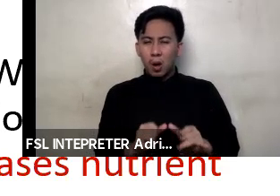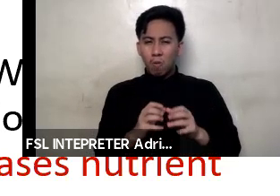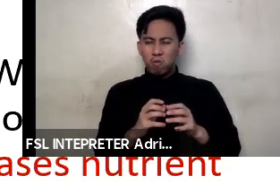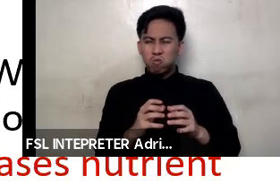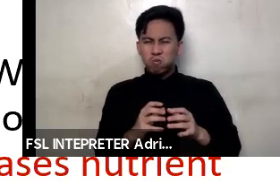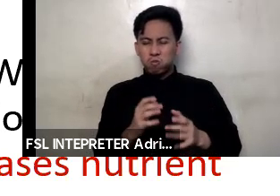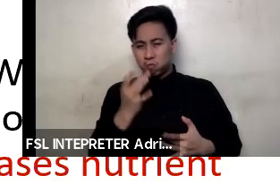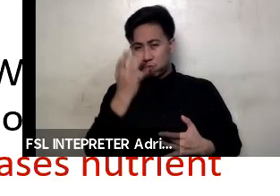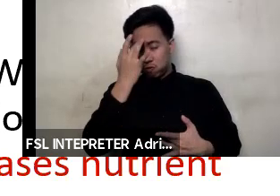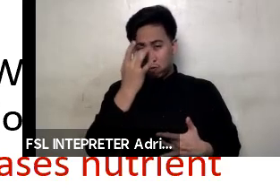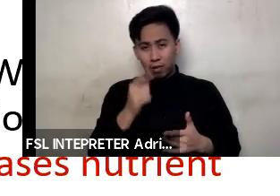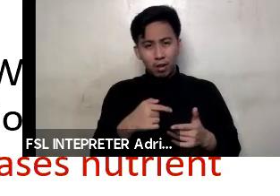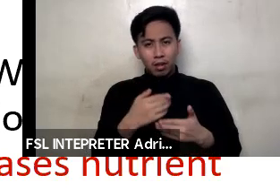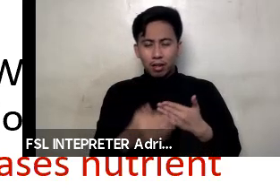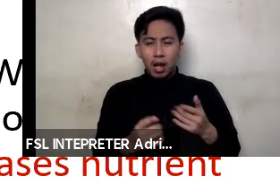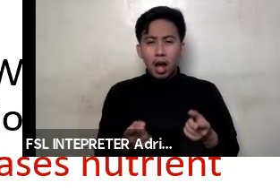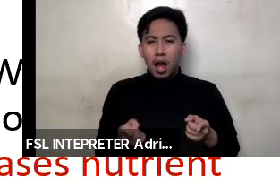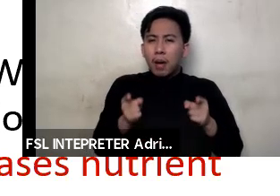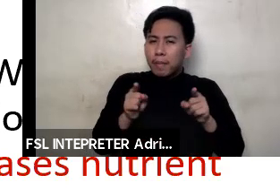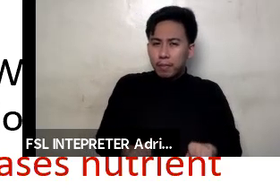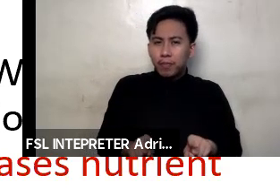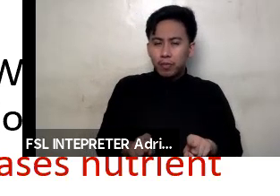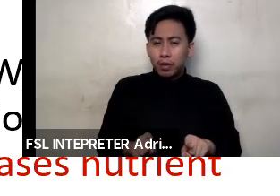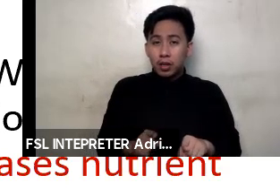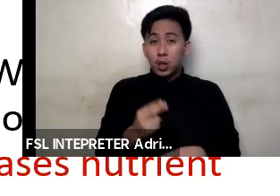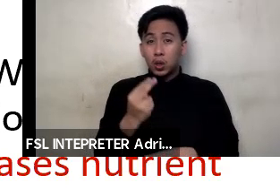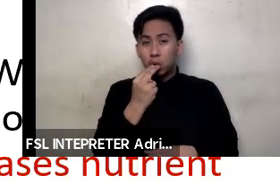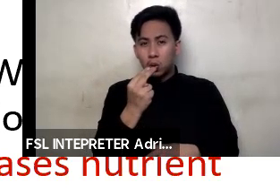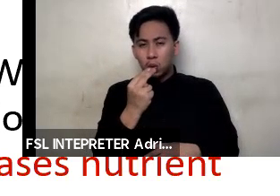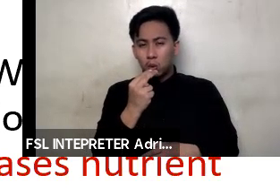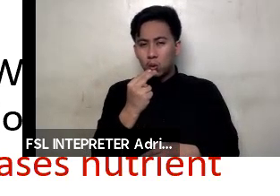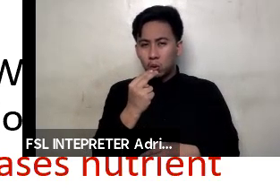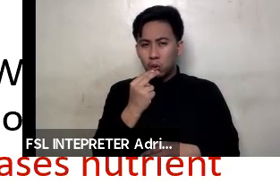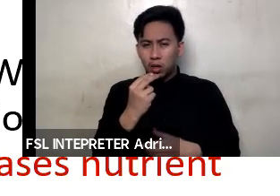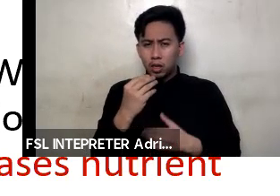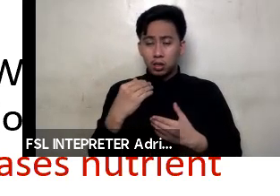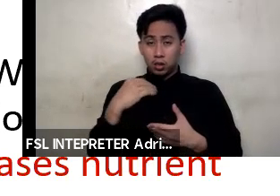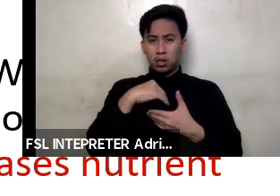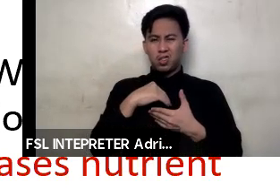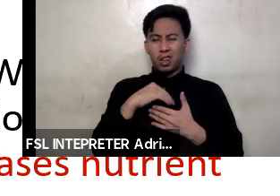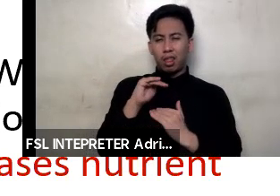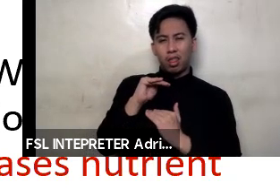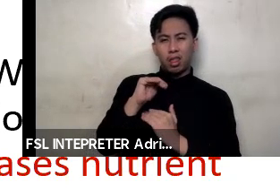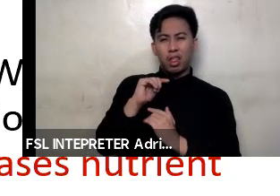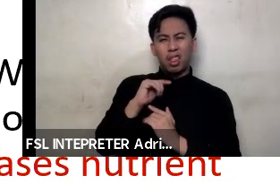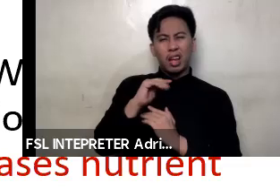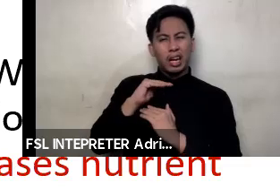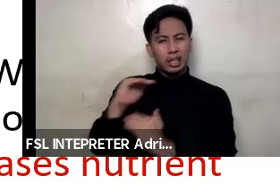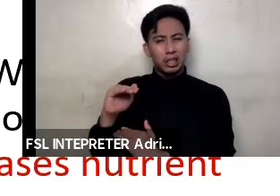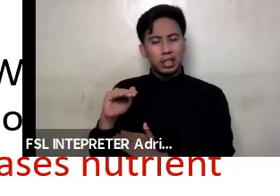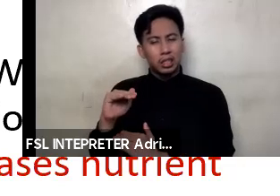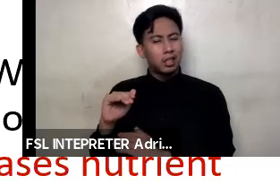intestine. Kaya na hihinder niya ang absorption ng nutrients. So kahit ilang feeding program pang gagawin natin, basta hindi